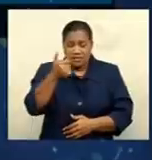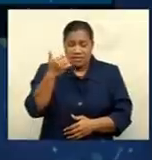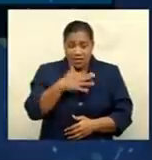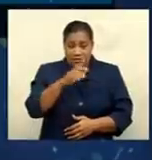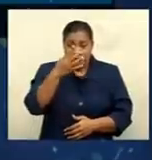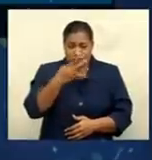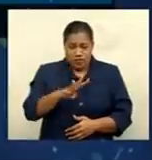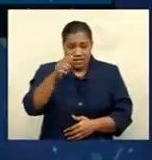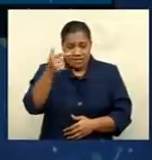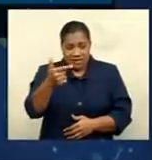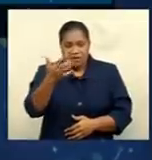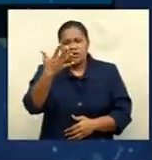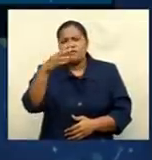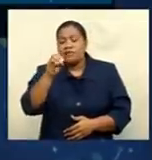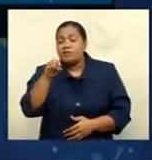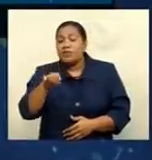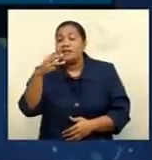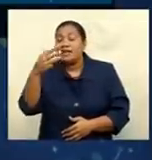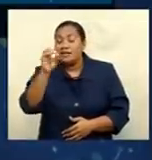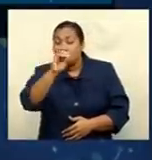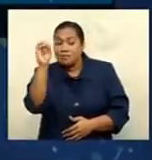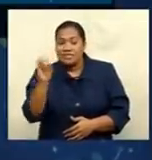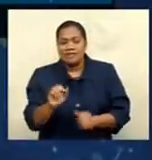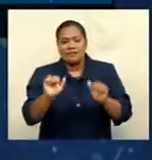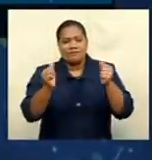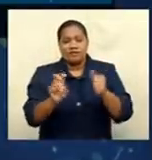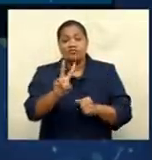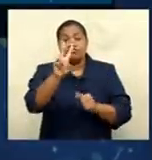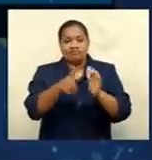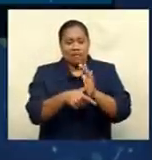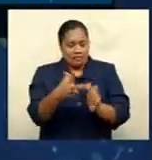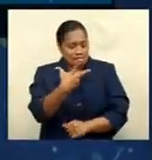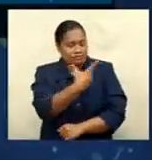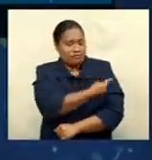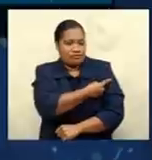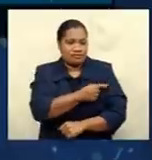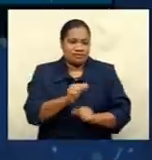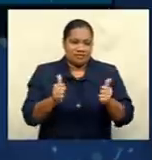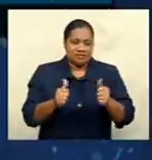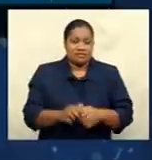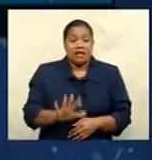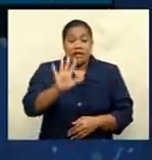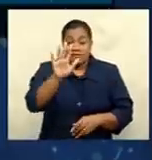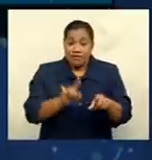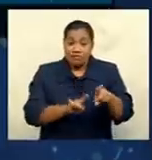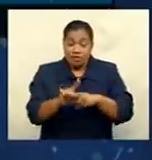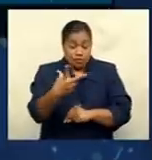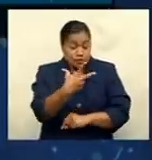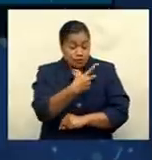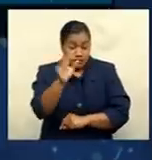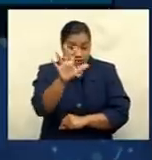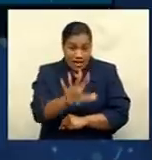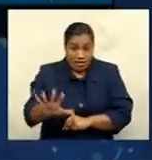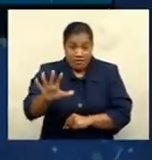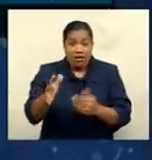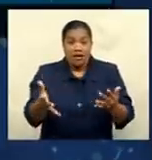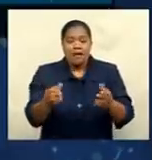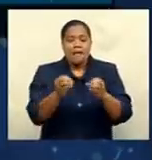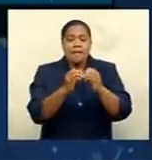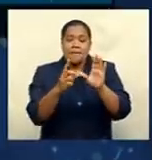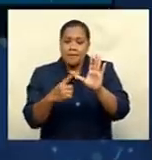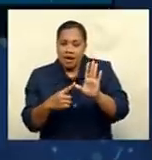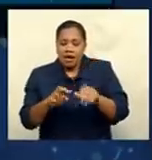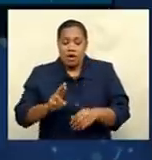291,647 or 50.9% have received their second dose. The 5 most vaccinated areas include Ba,